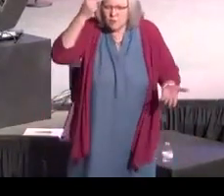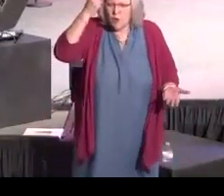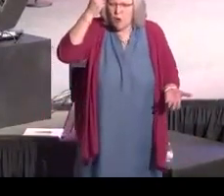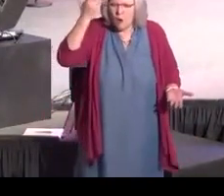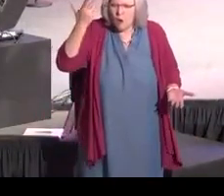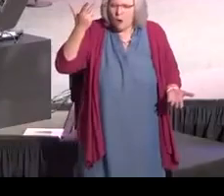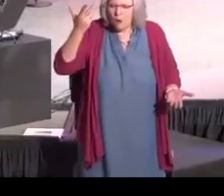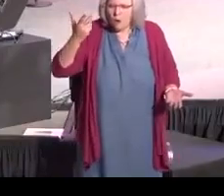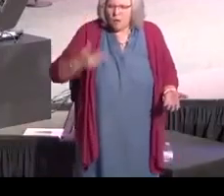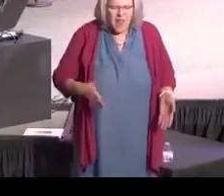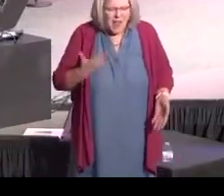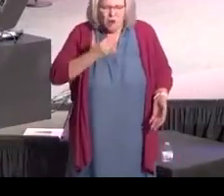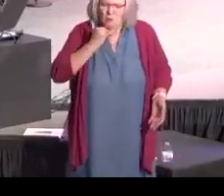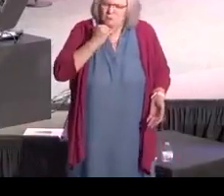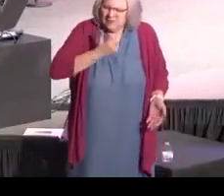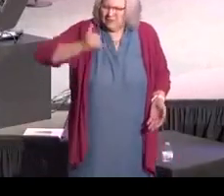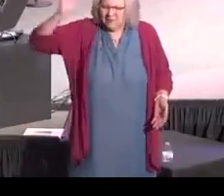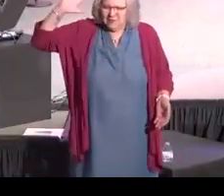past.